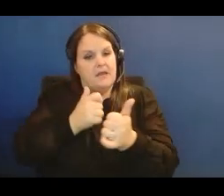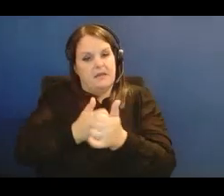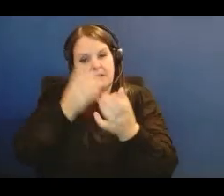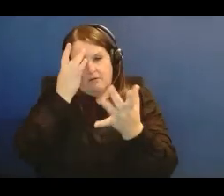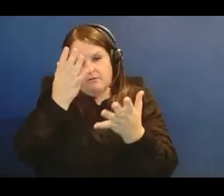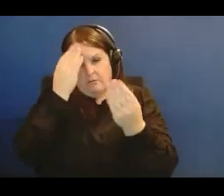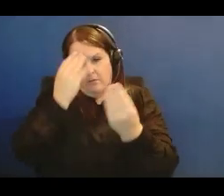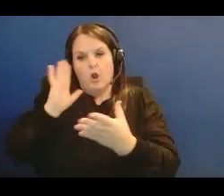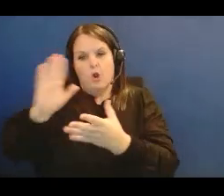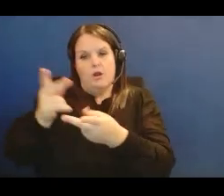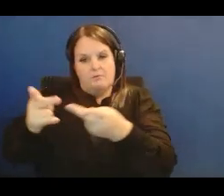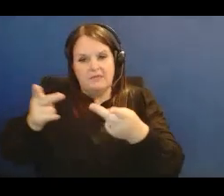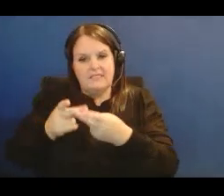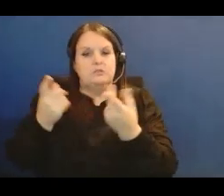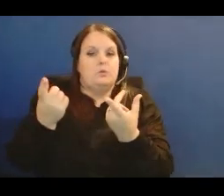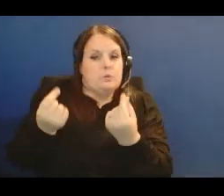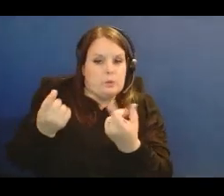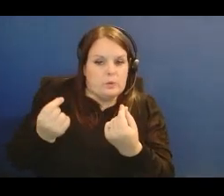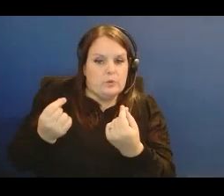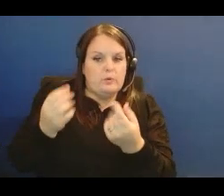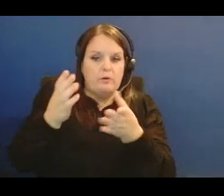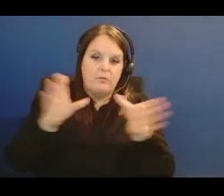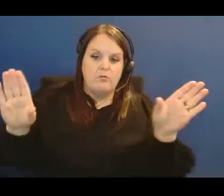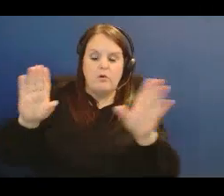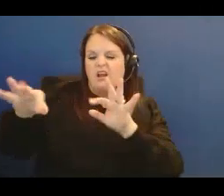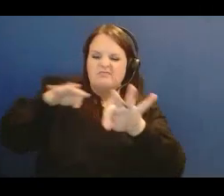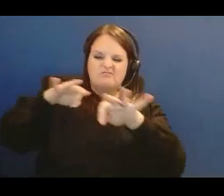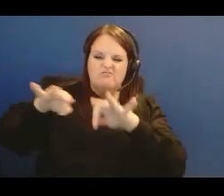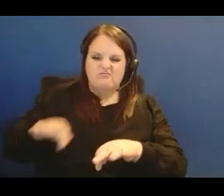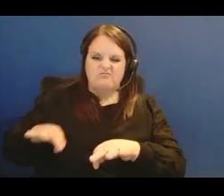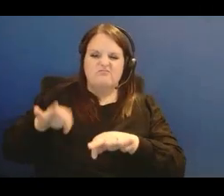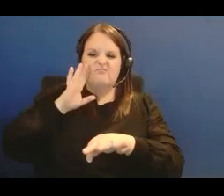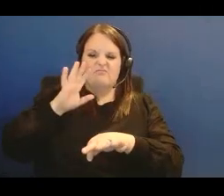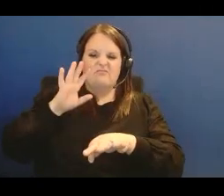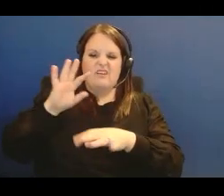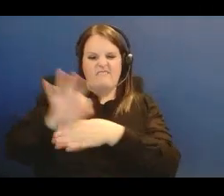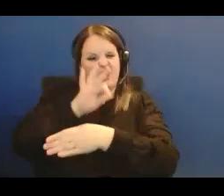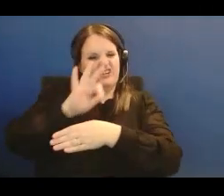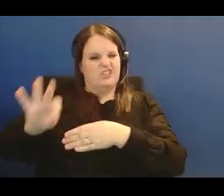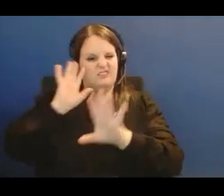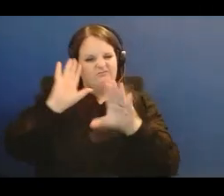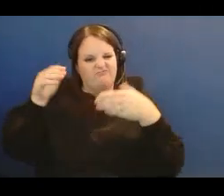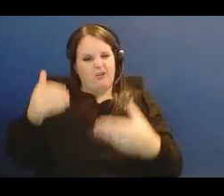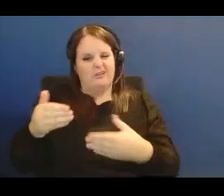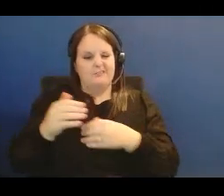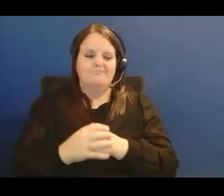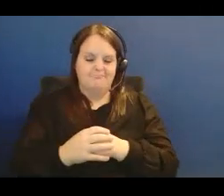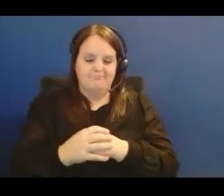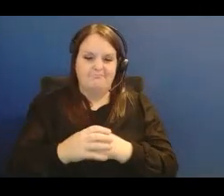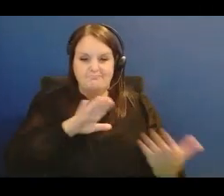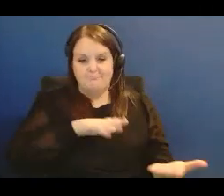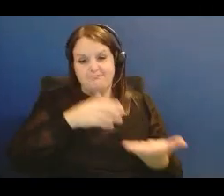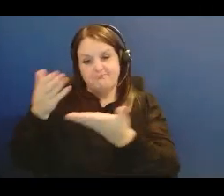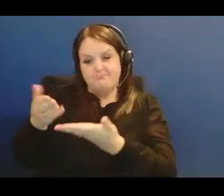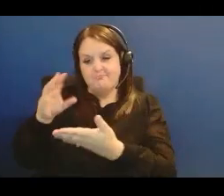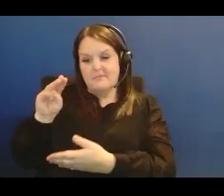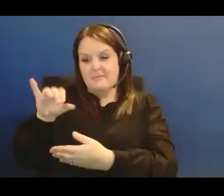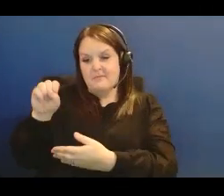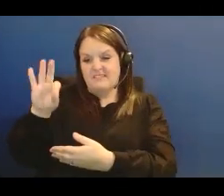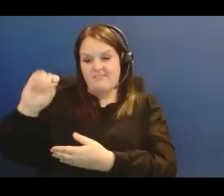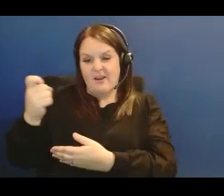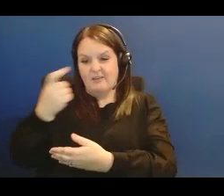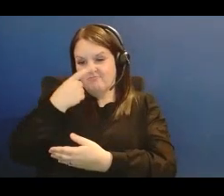her position does with a broad overview of its function and focus. So Mrs. Fox, if you don't mind taking